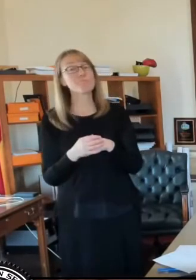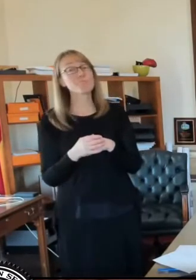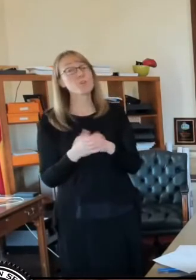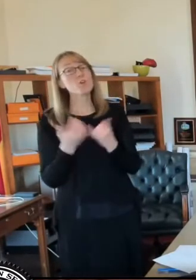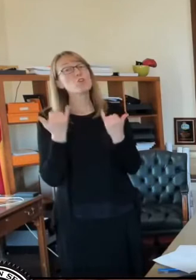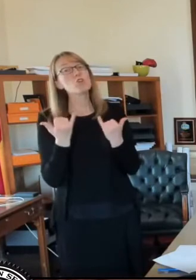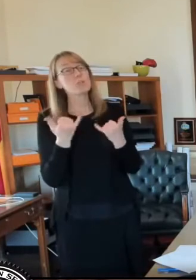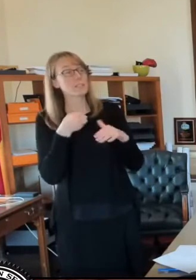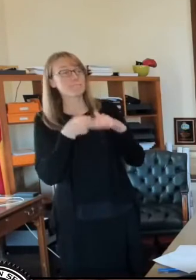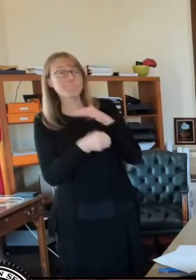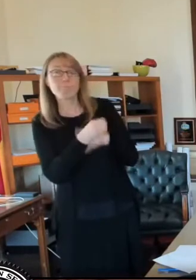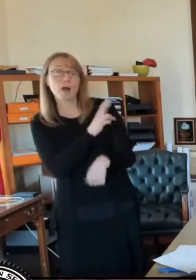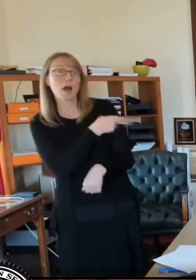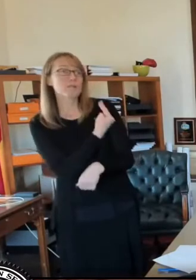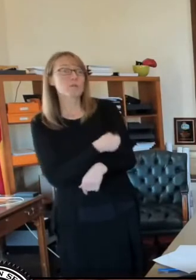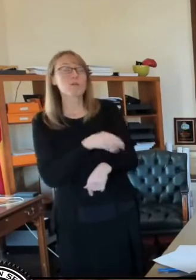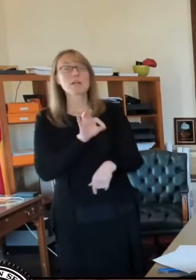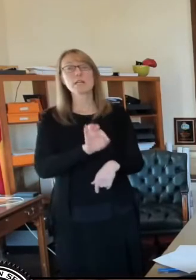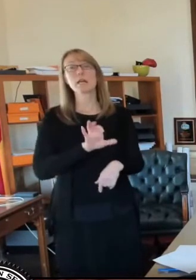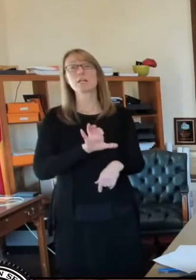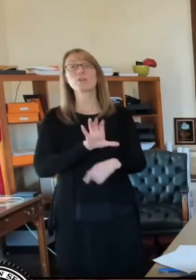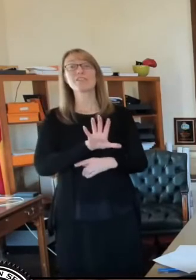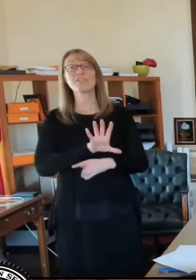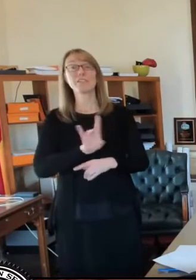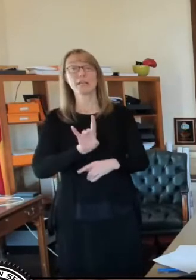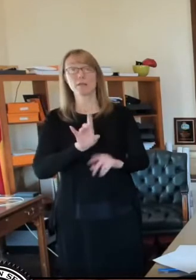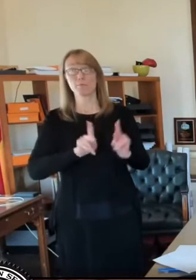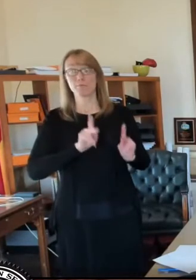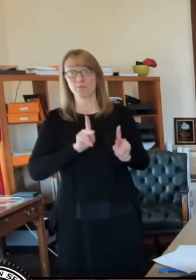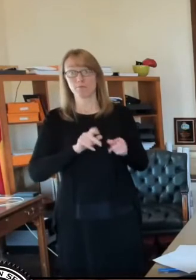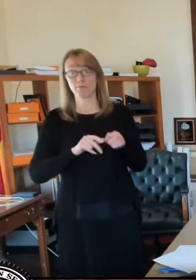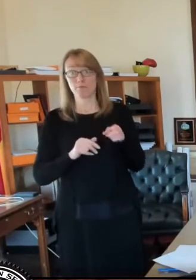Currently hospitalized 958 people.